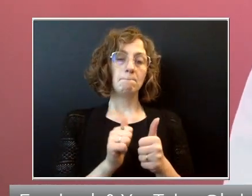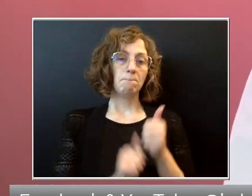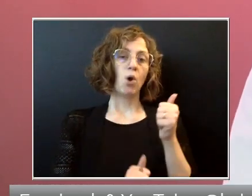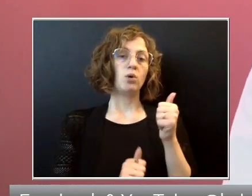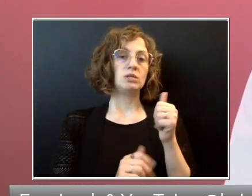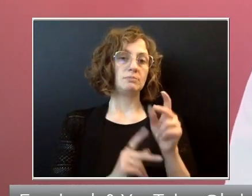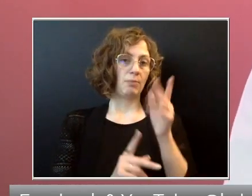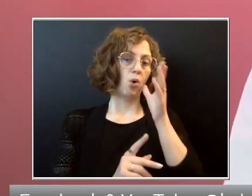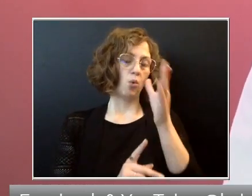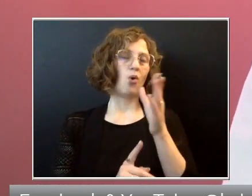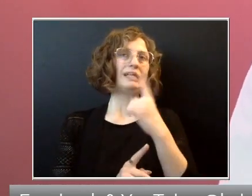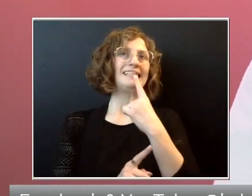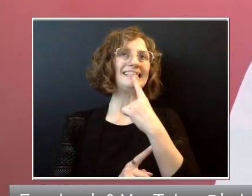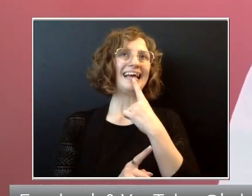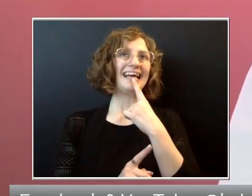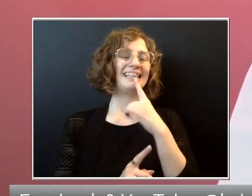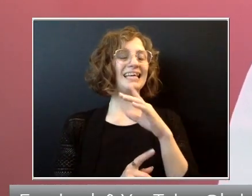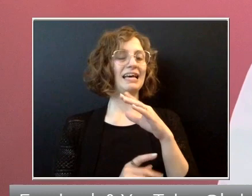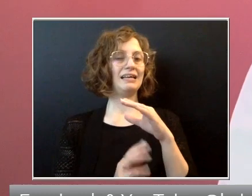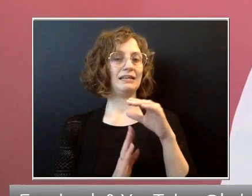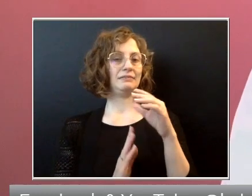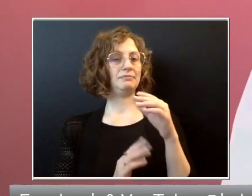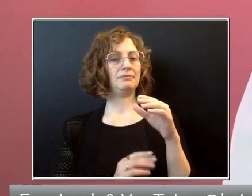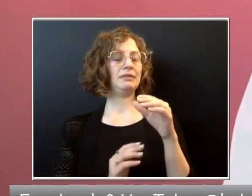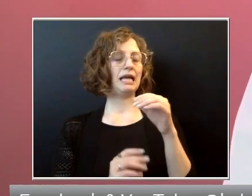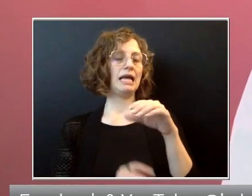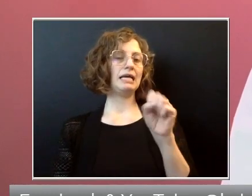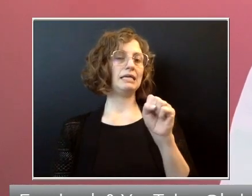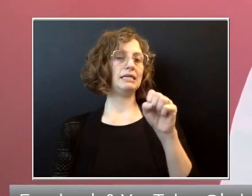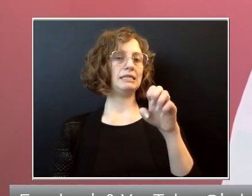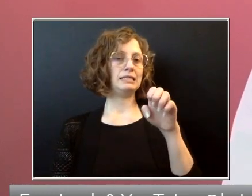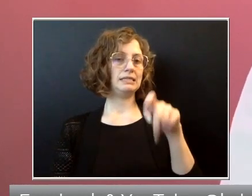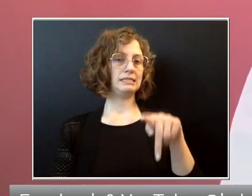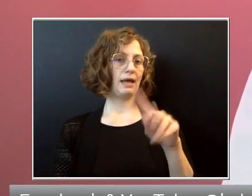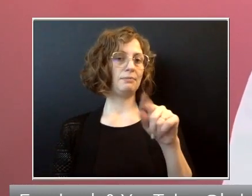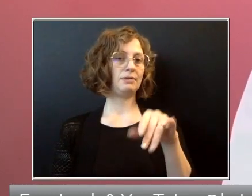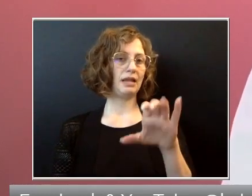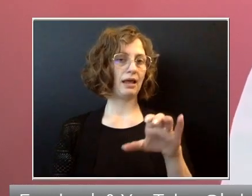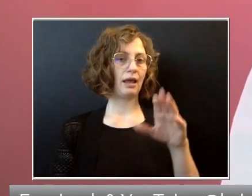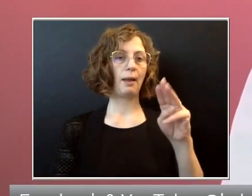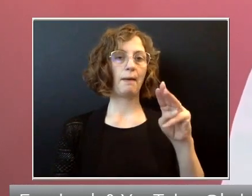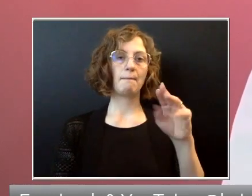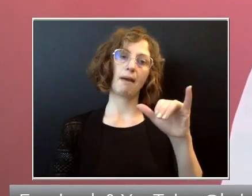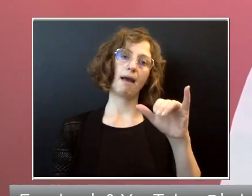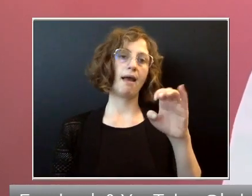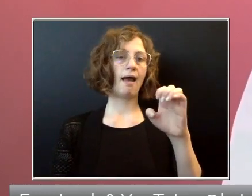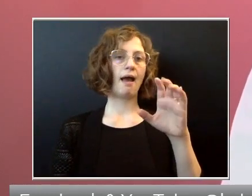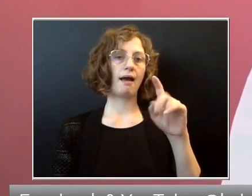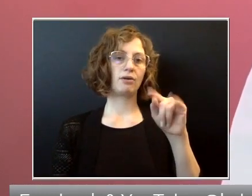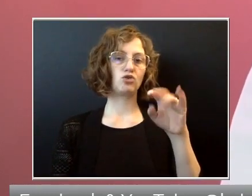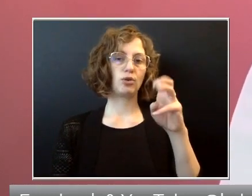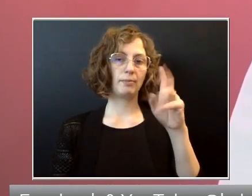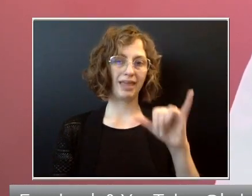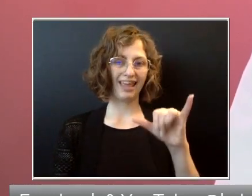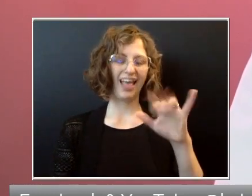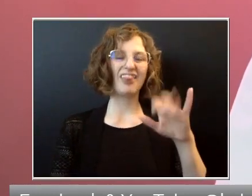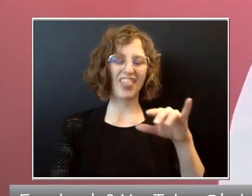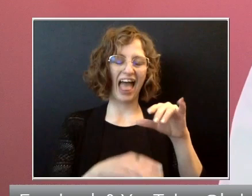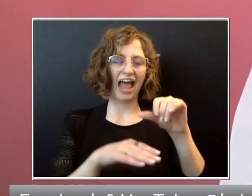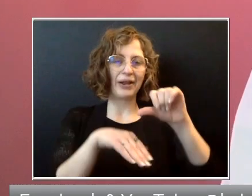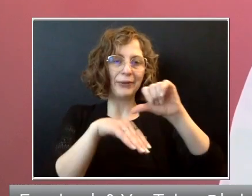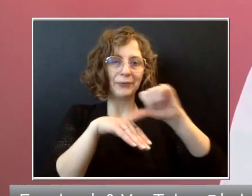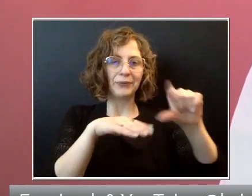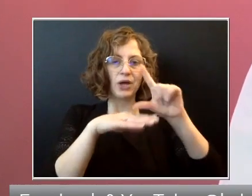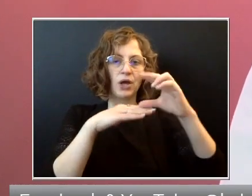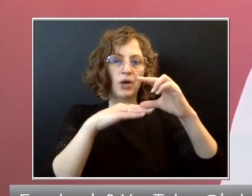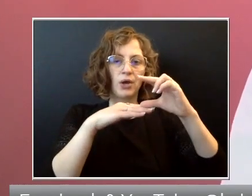to be the gold standard, the best therapy if you need an invasive approach. But there